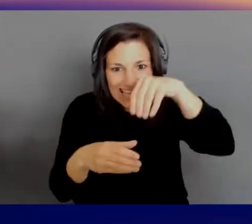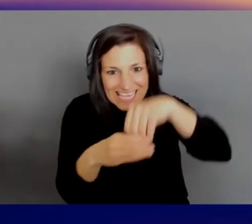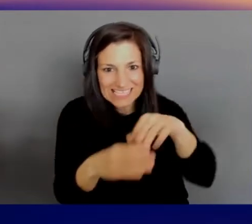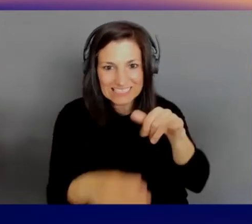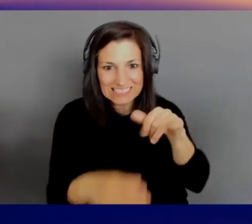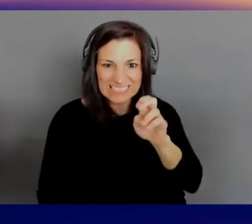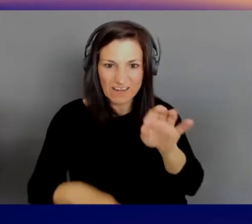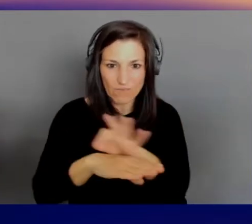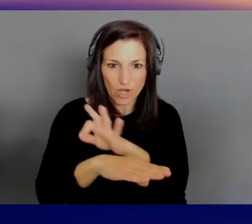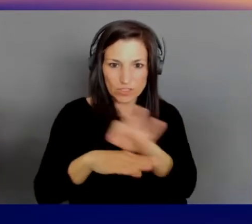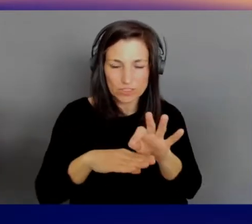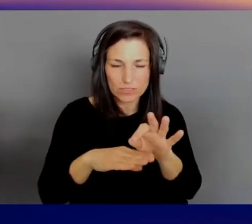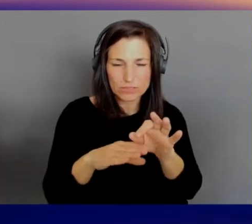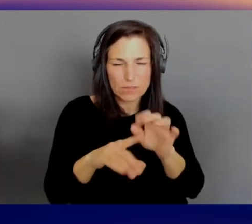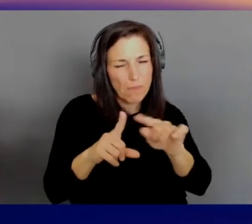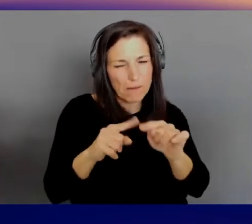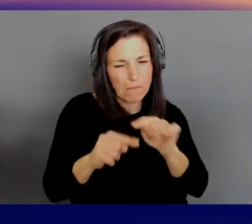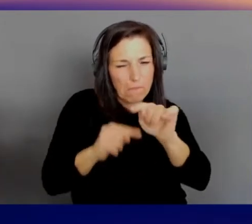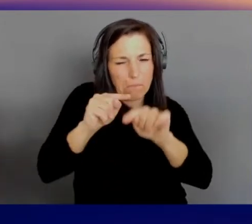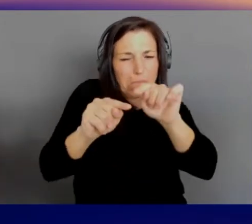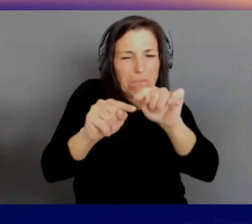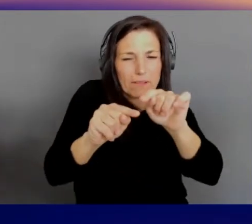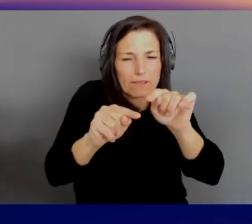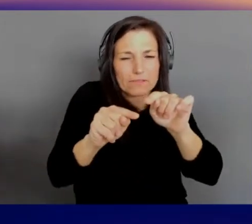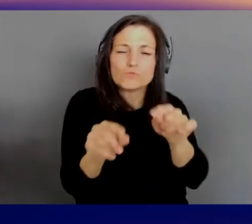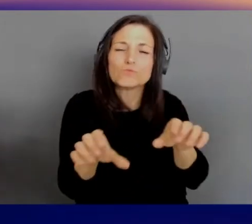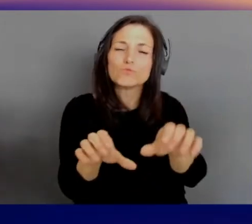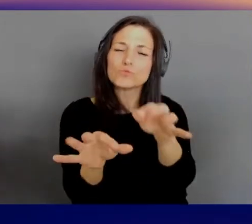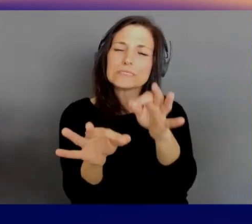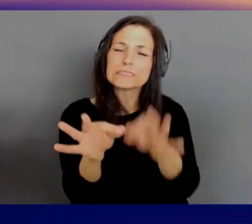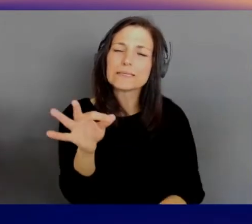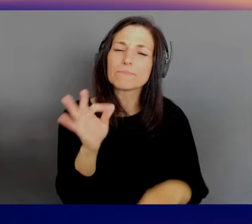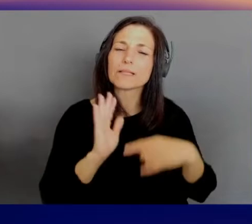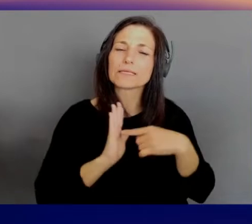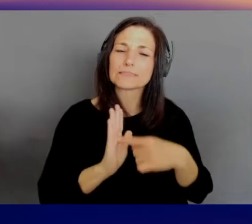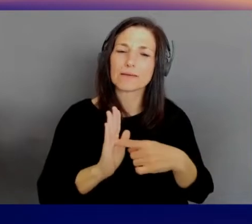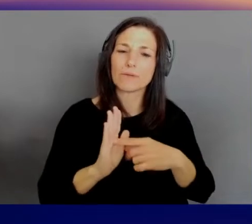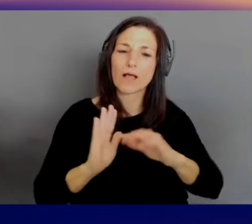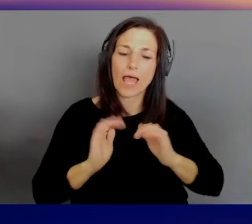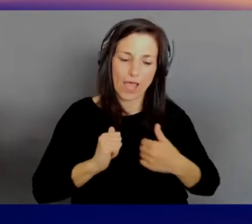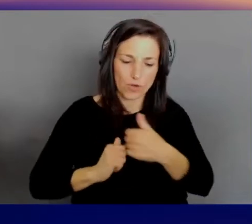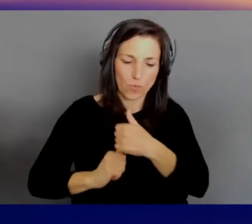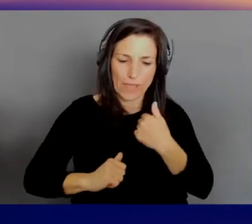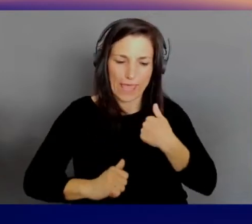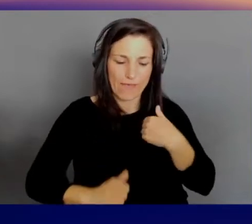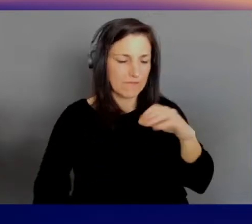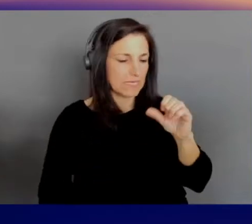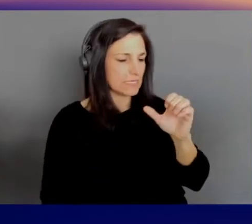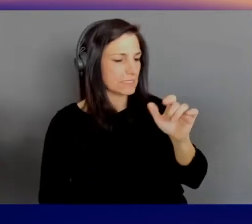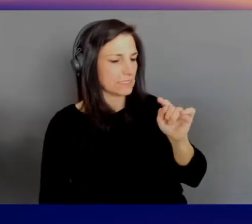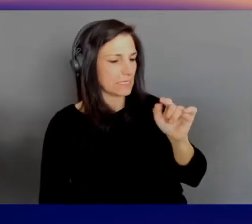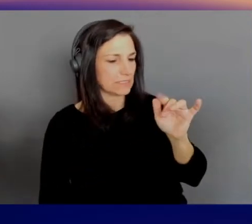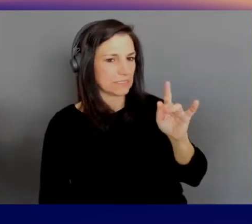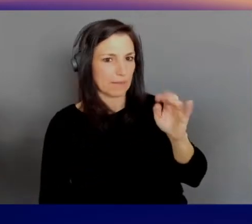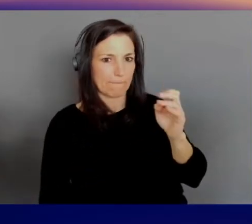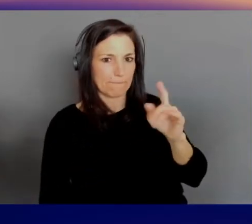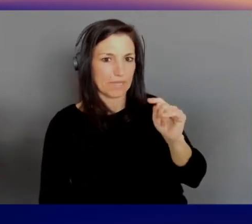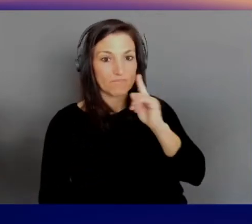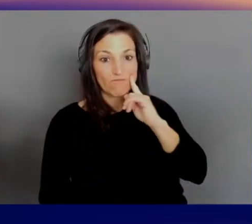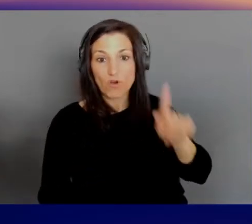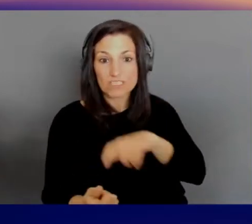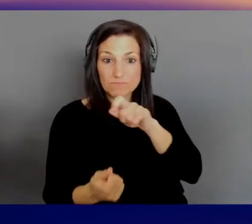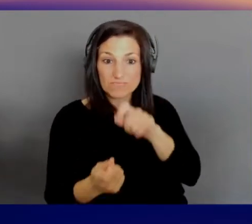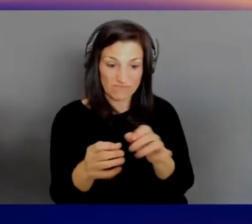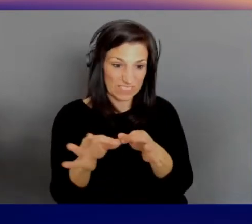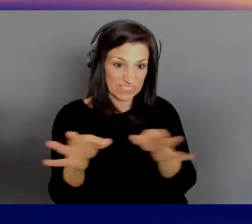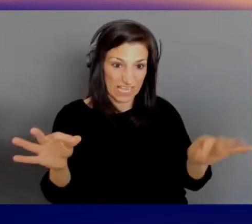a simple example, what we'll see is how can we detect sentiment of a particular text once it is passed. Now